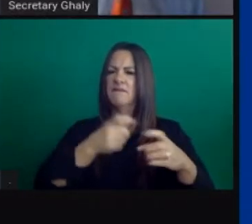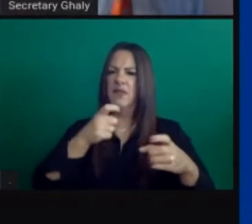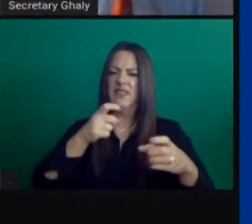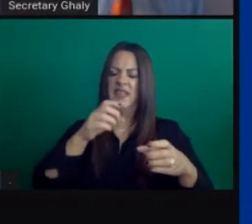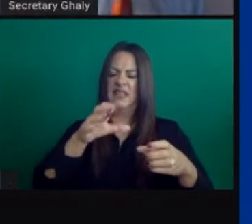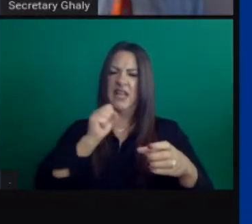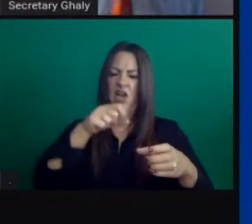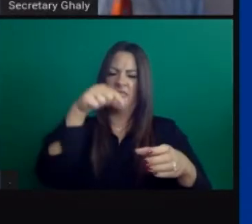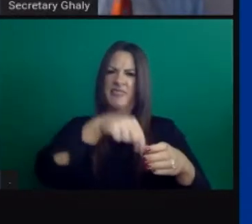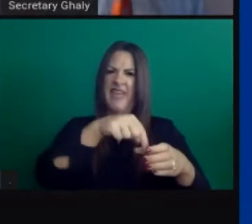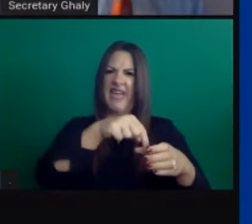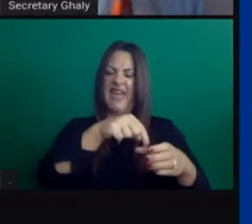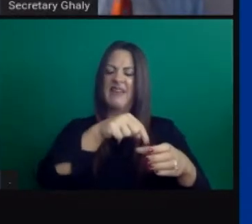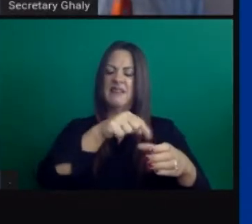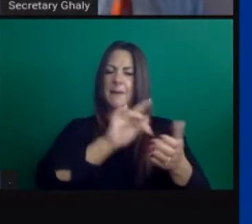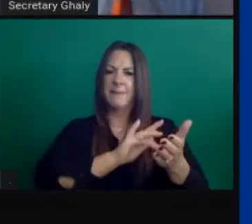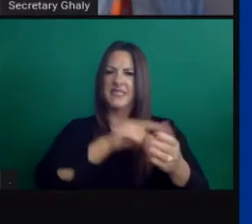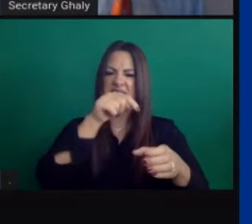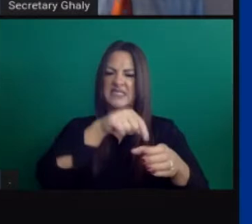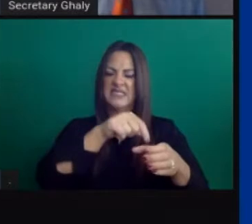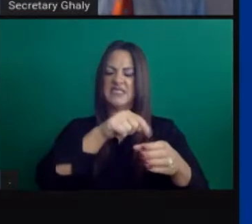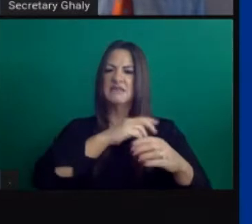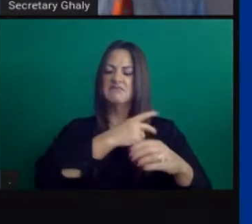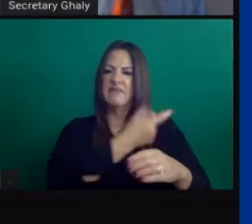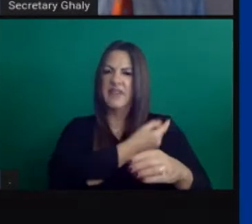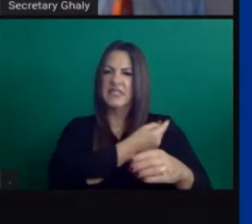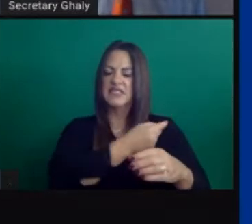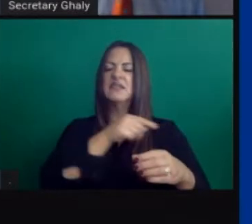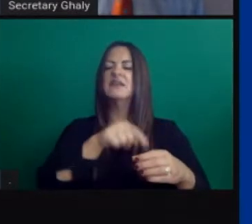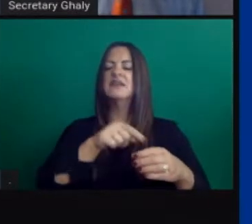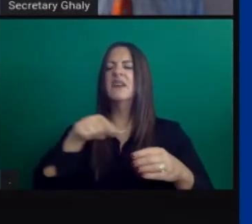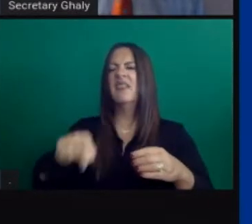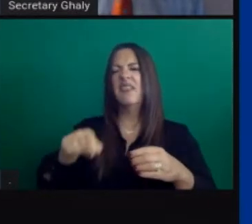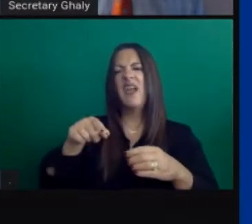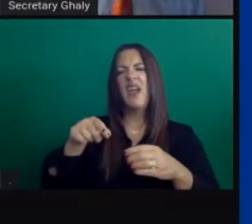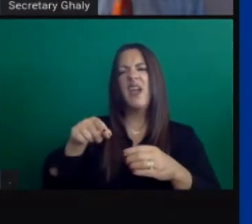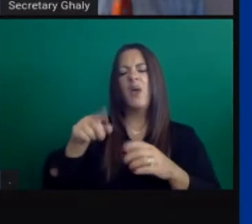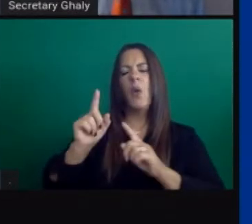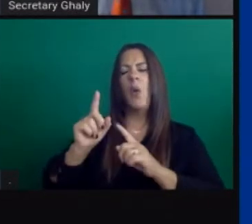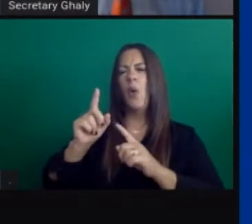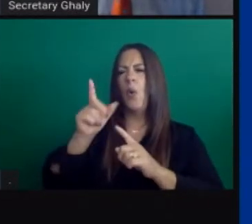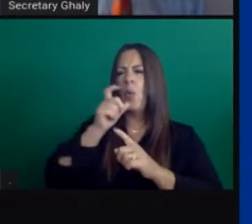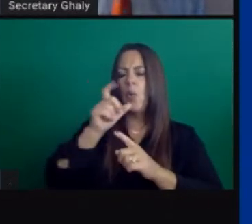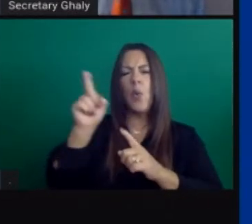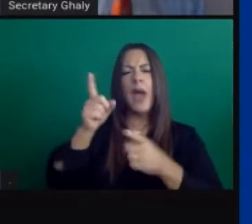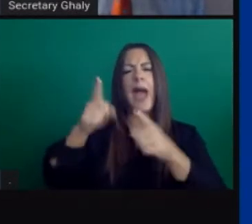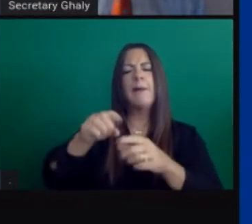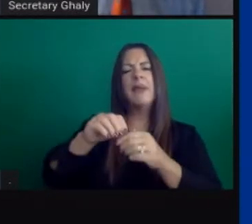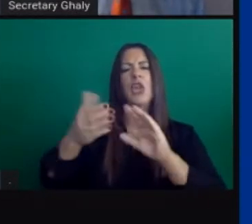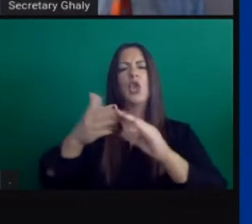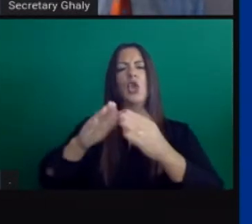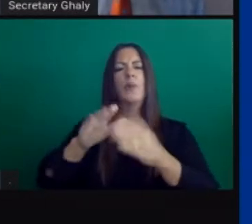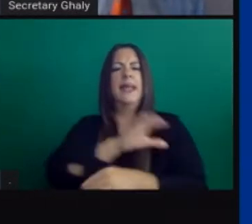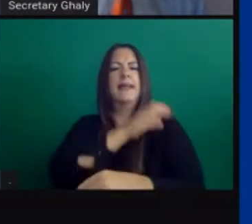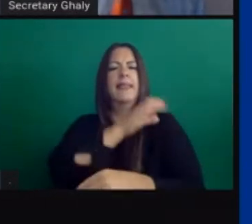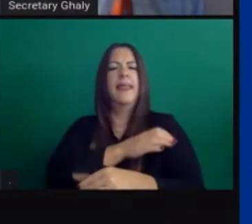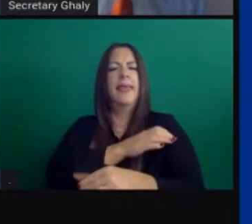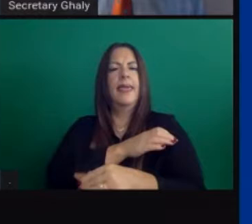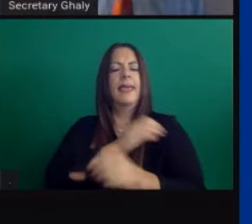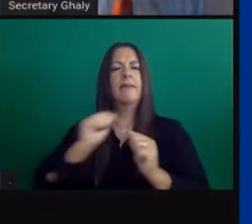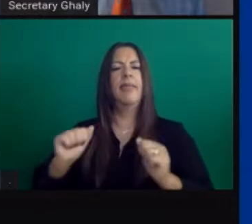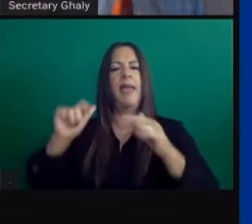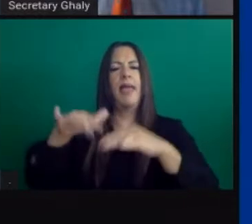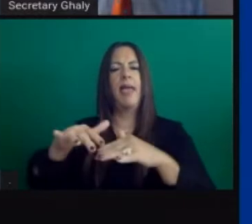required medical attention, and this occurred at a community vaccination clinic. We immediately